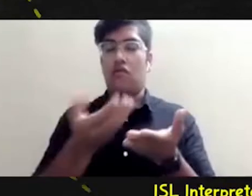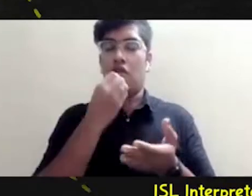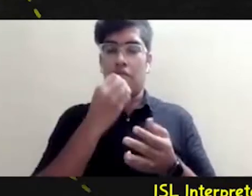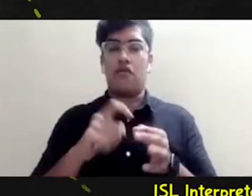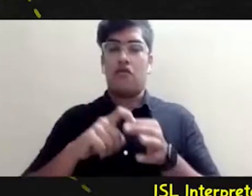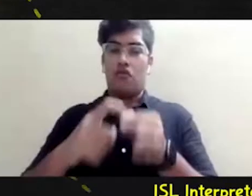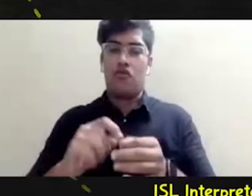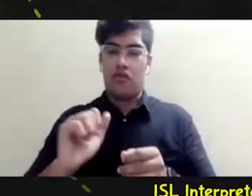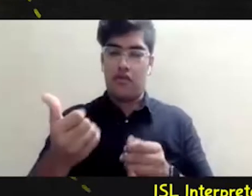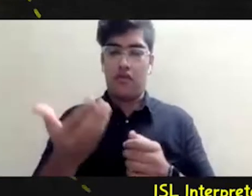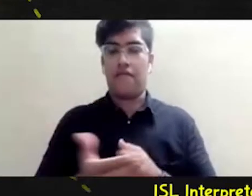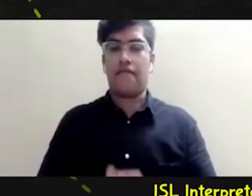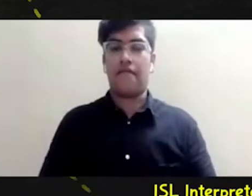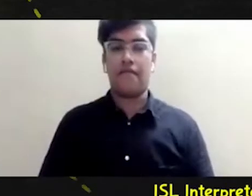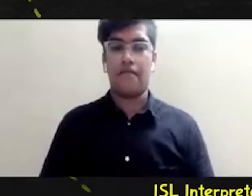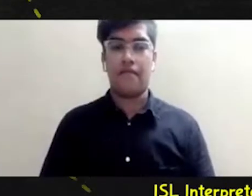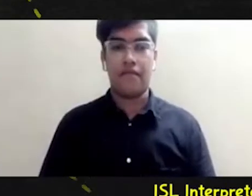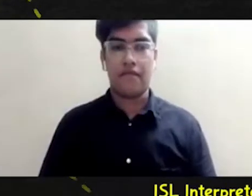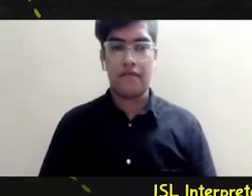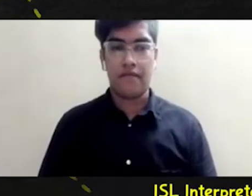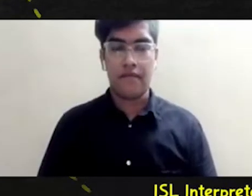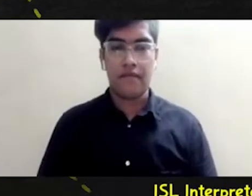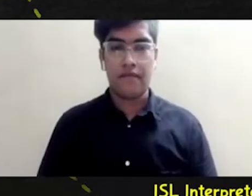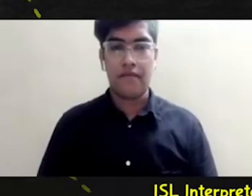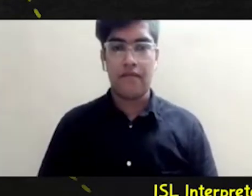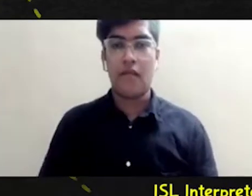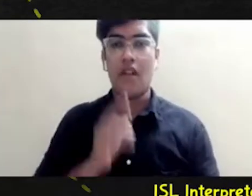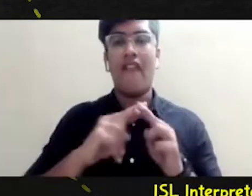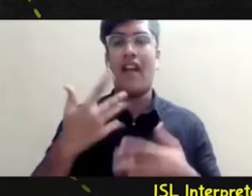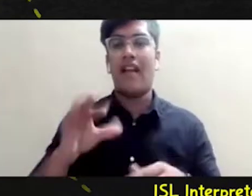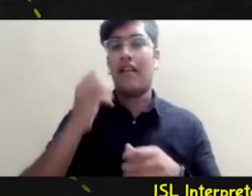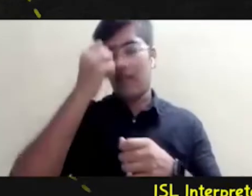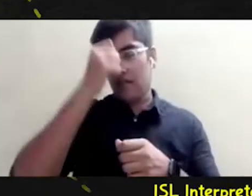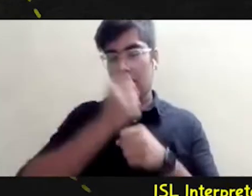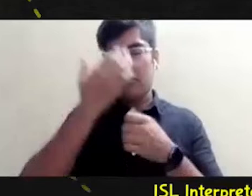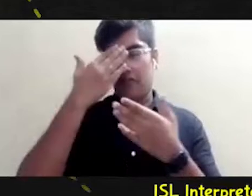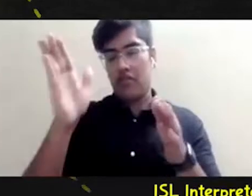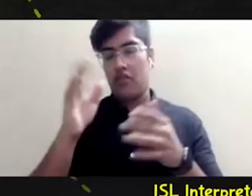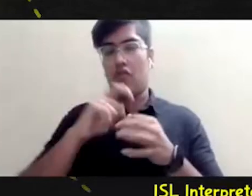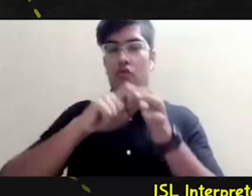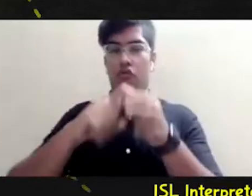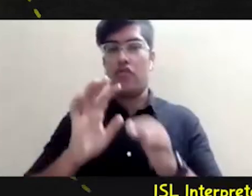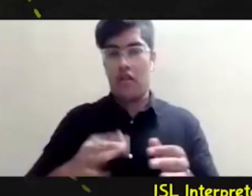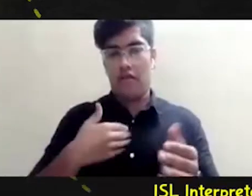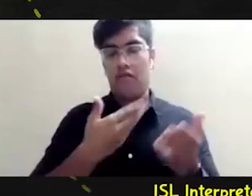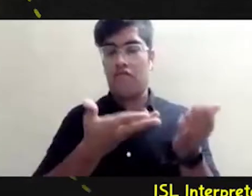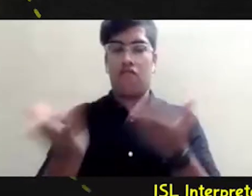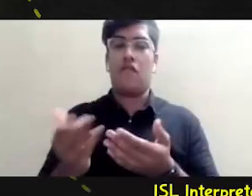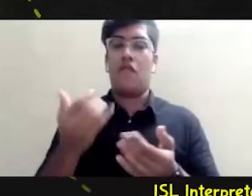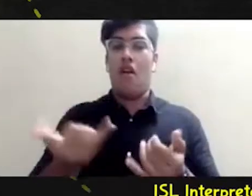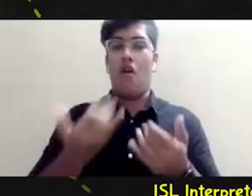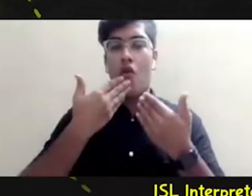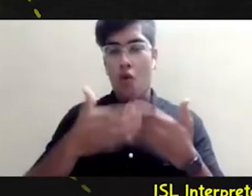to speaker also, or any general question, we'll bring it. So I will now we'll open for